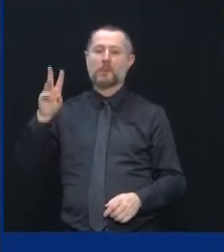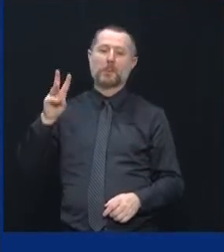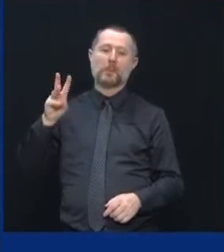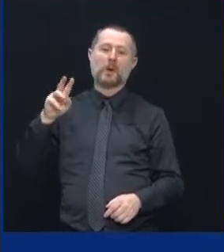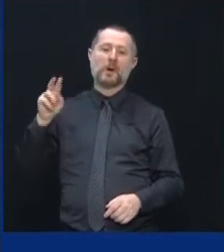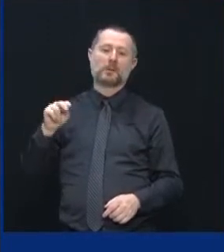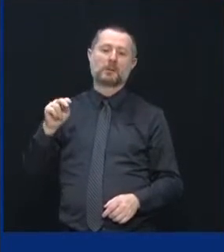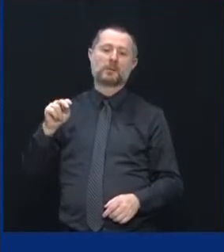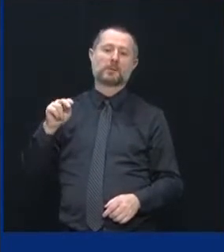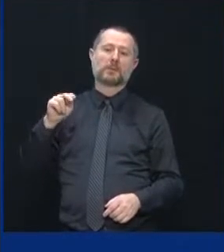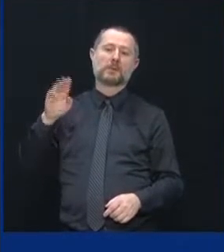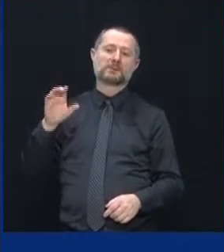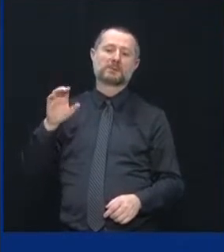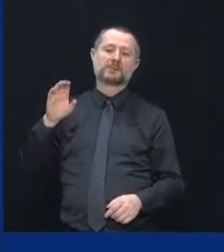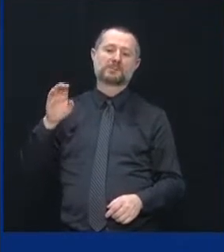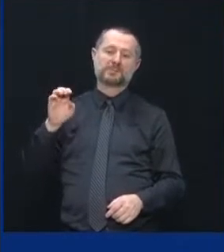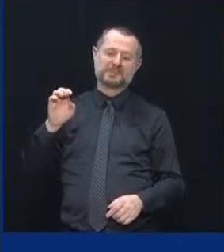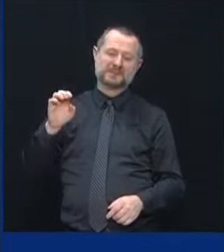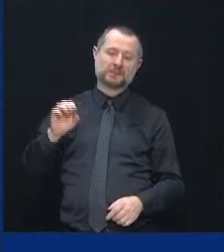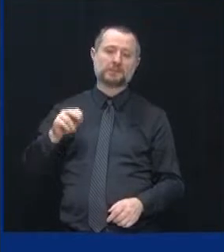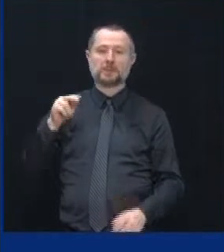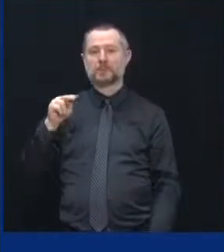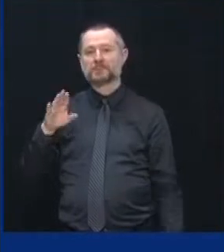your microphone.